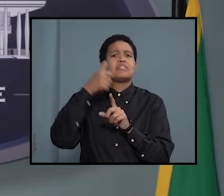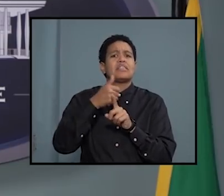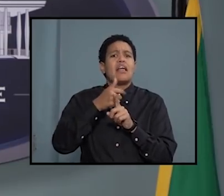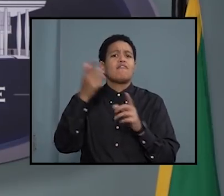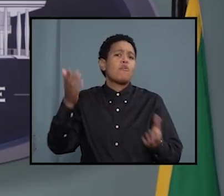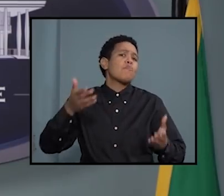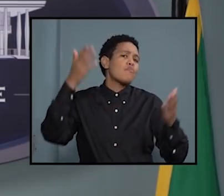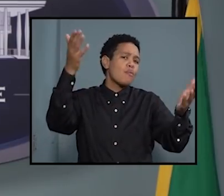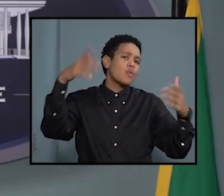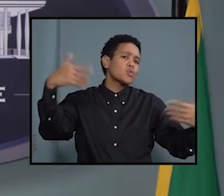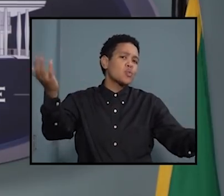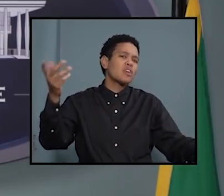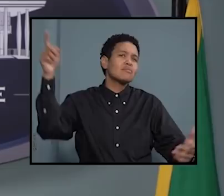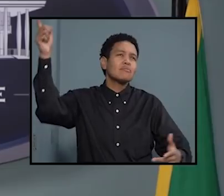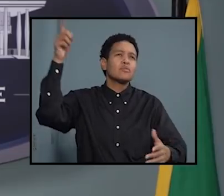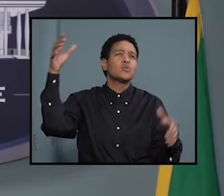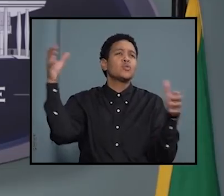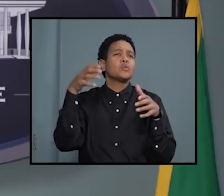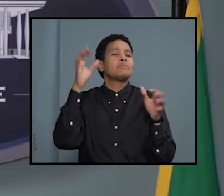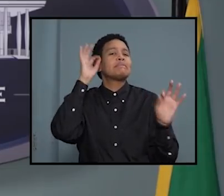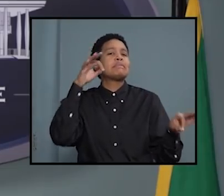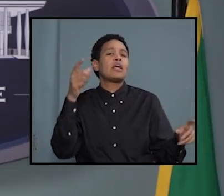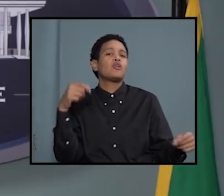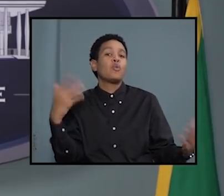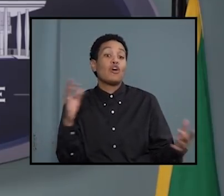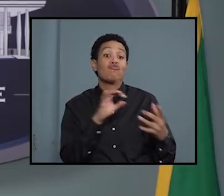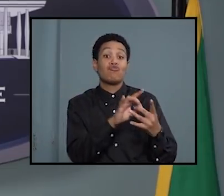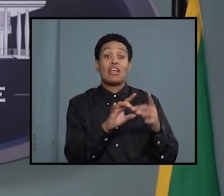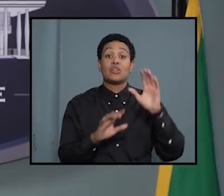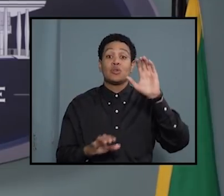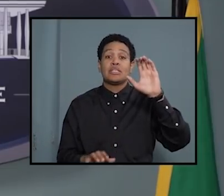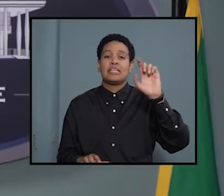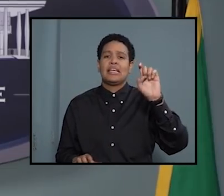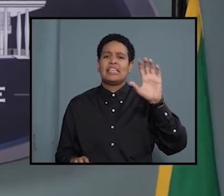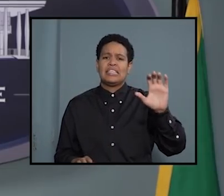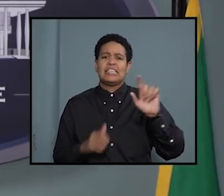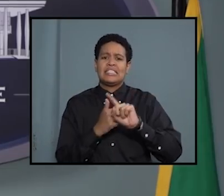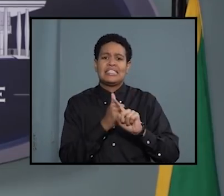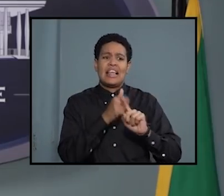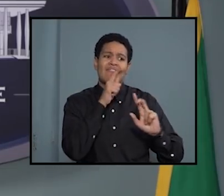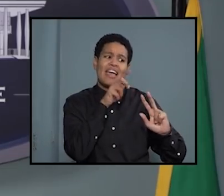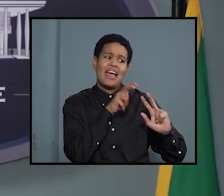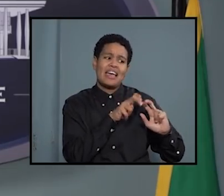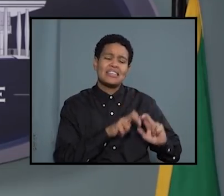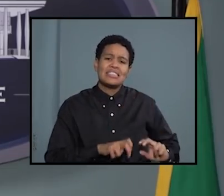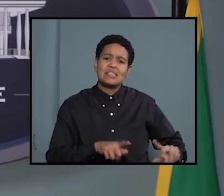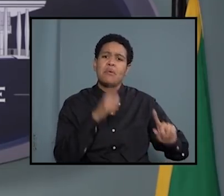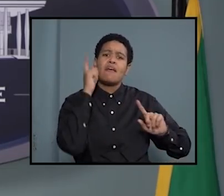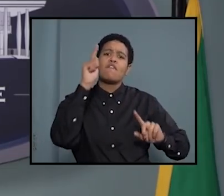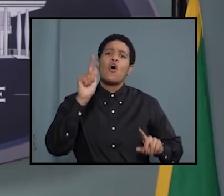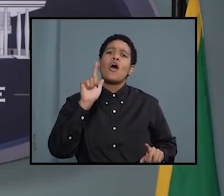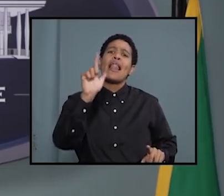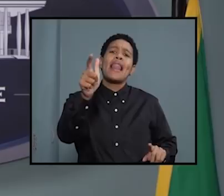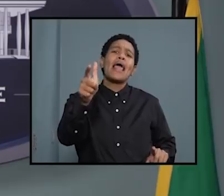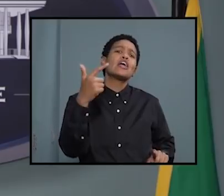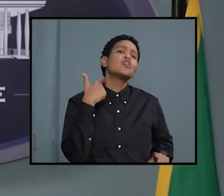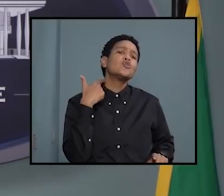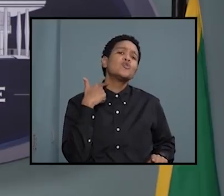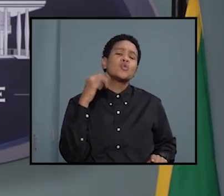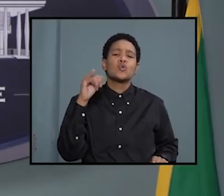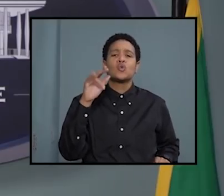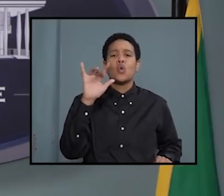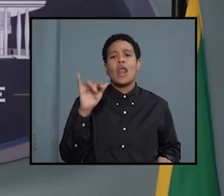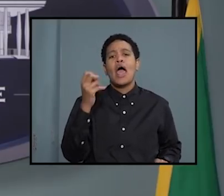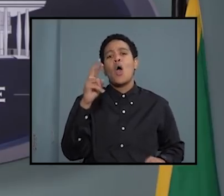following. With respect to the CXC, assessment for late June, July,